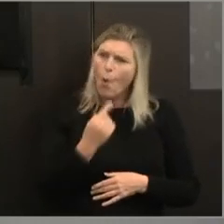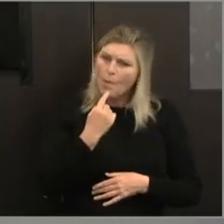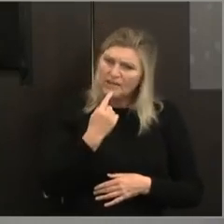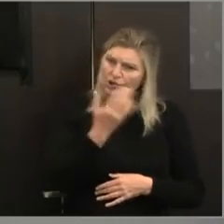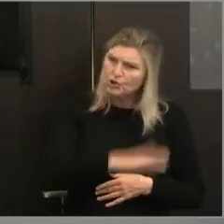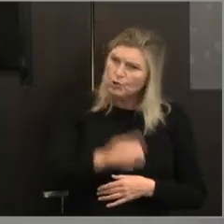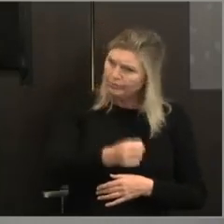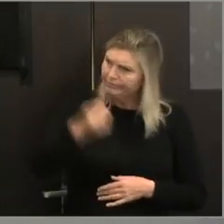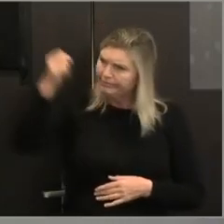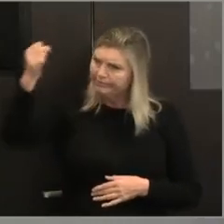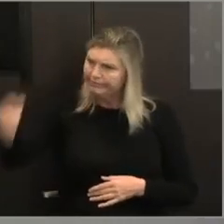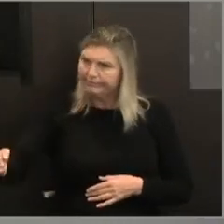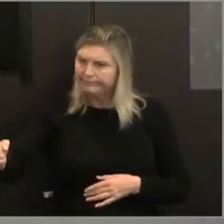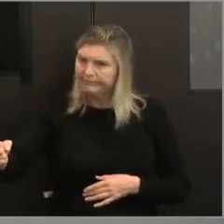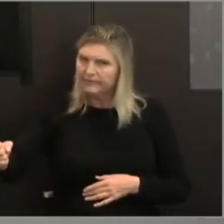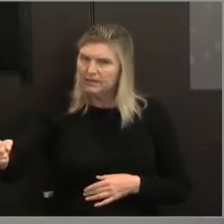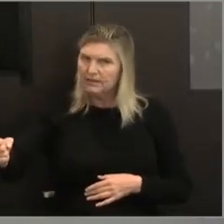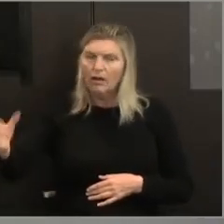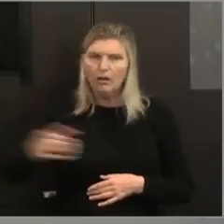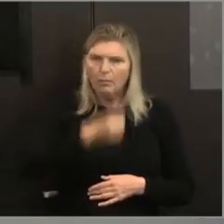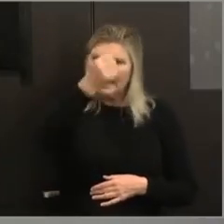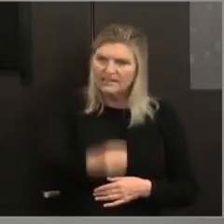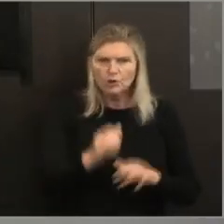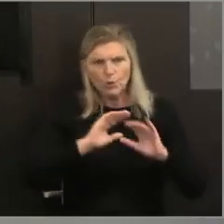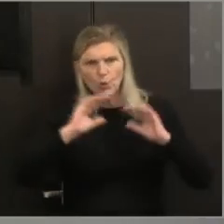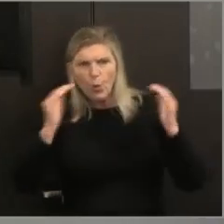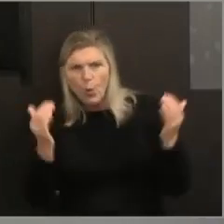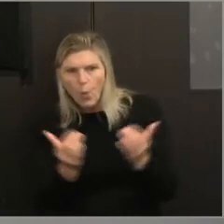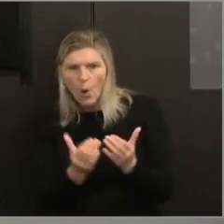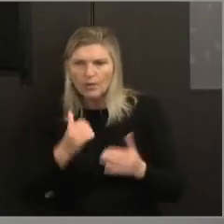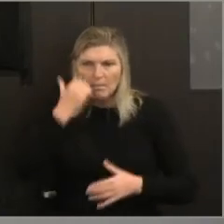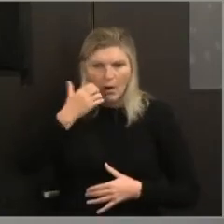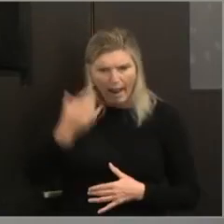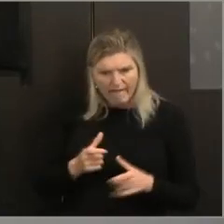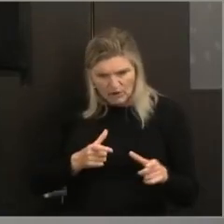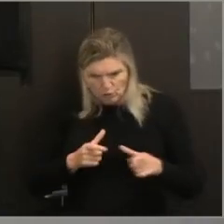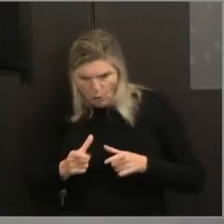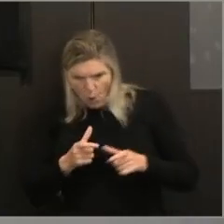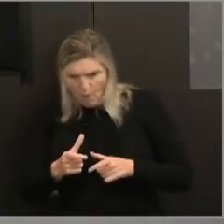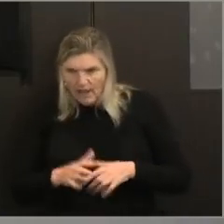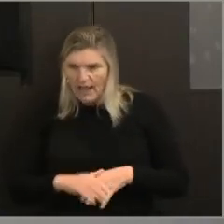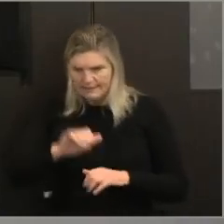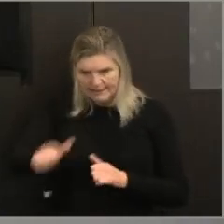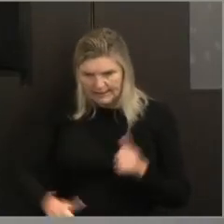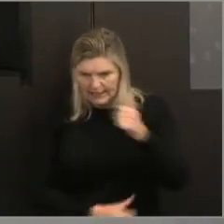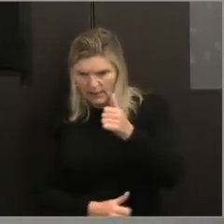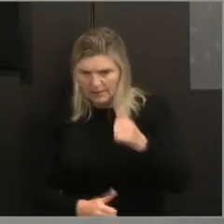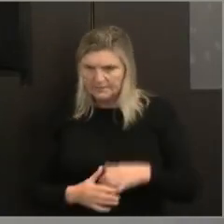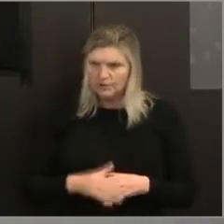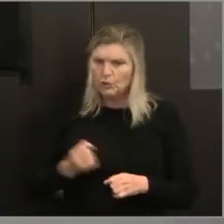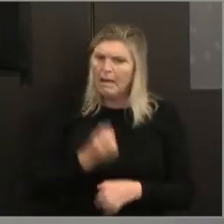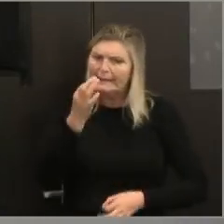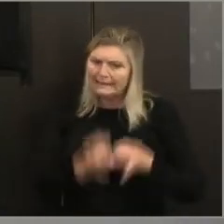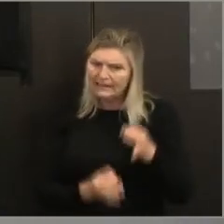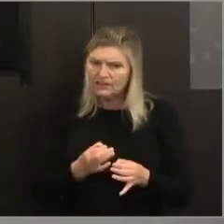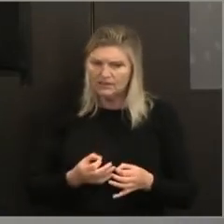being placed in the sphere of influence where Māori had control in tino rangatiratanga over the decision-making